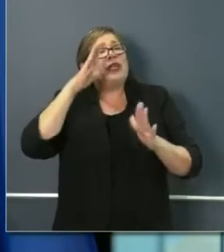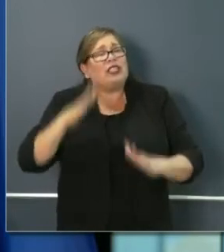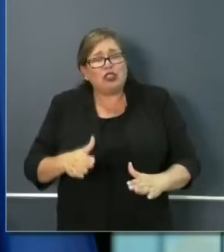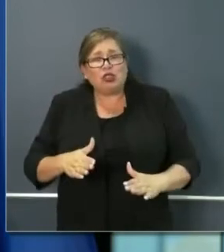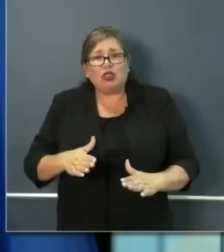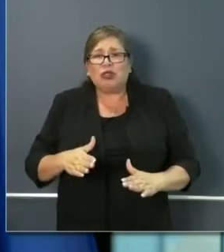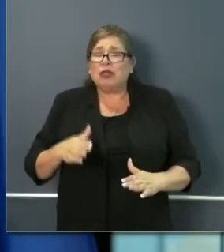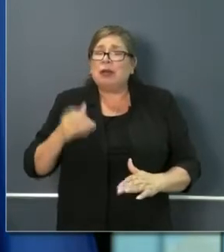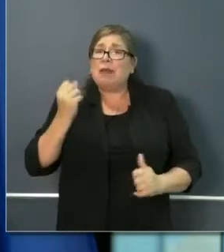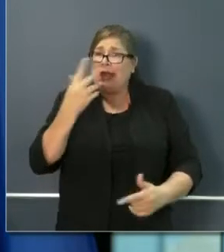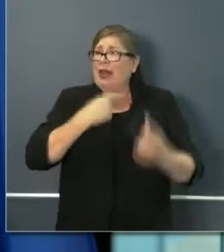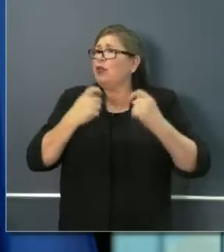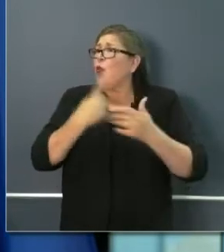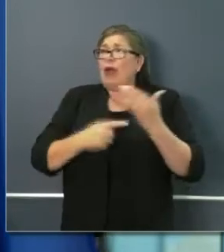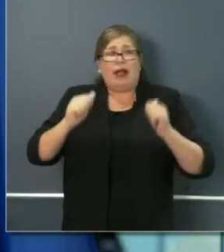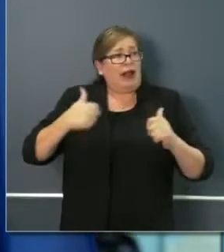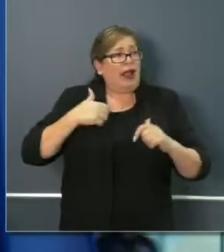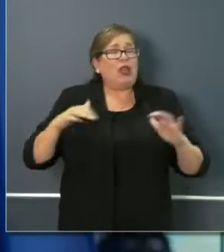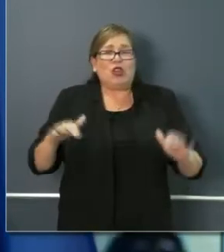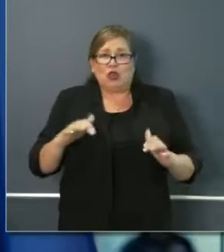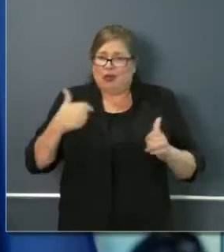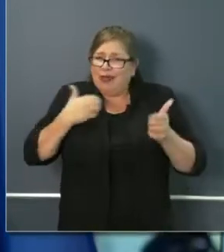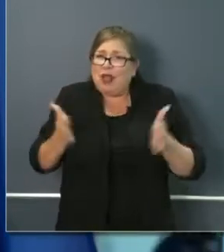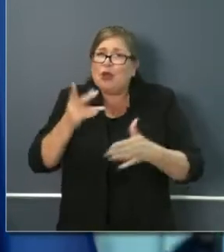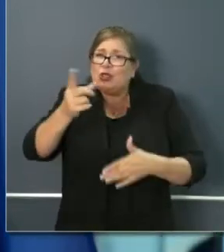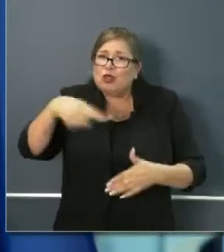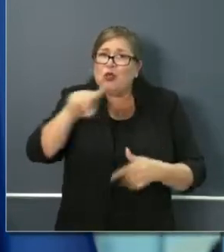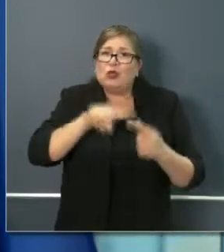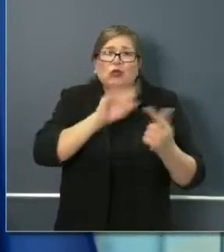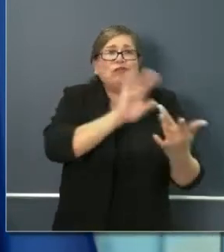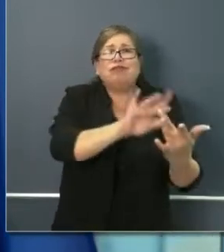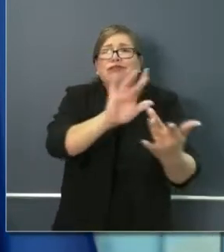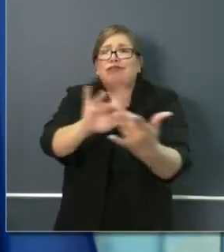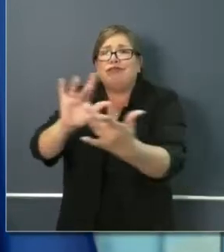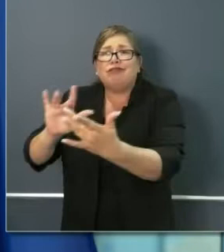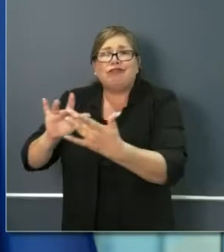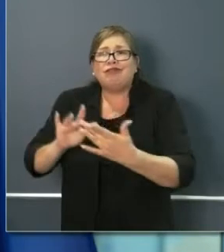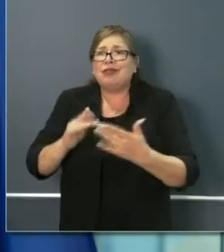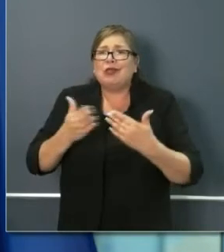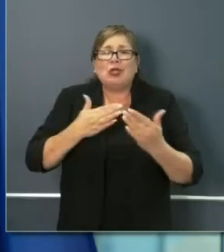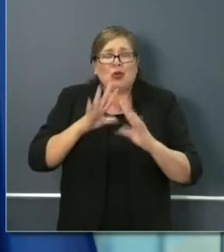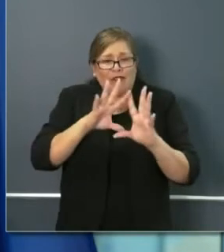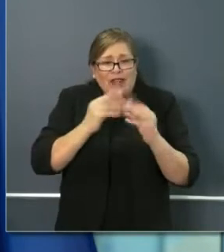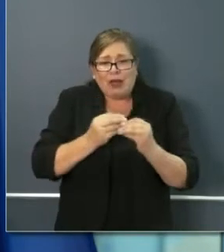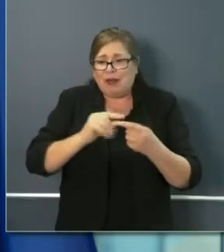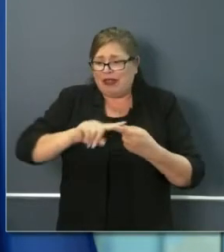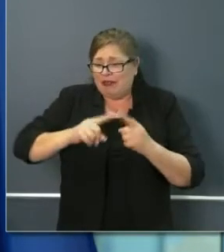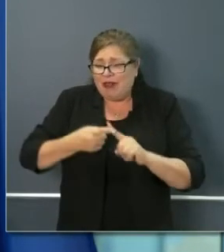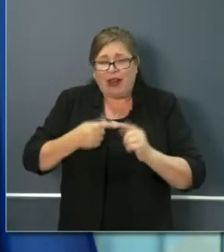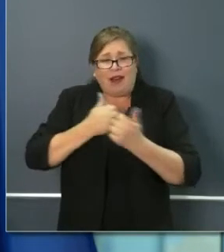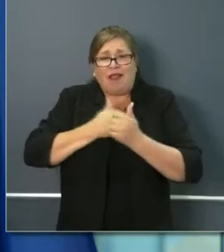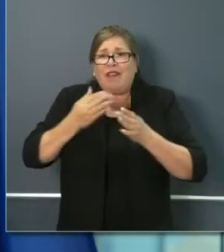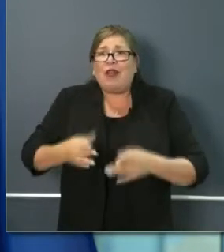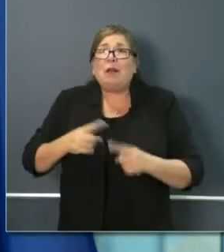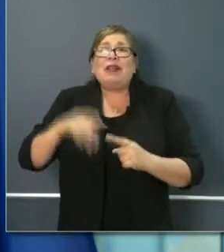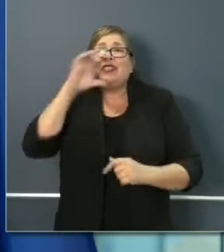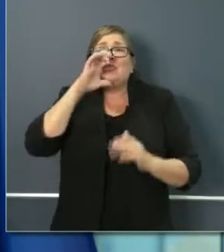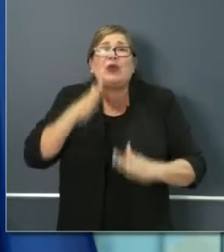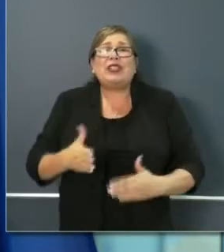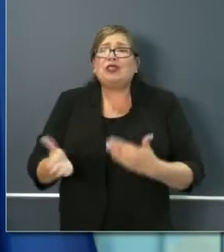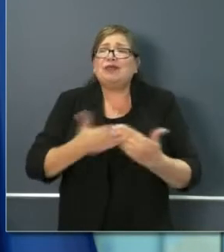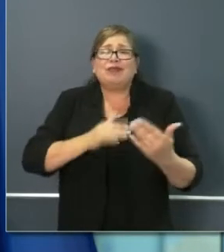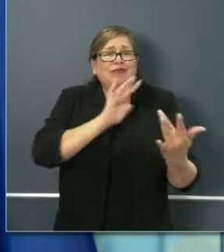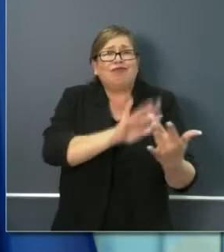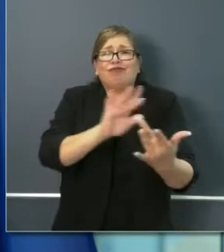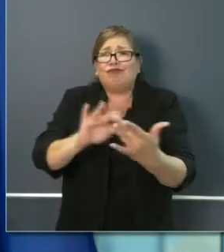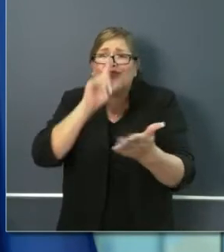Let's activate this kind of civic contribution. Let's activate this kind of resolve in real time in the spirit of Cesar Chavez, in the